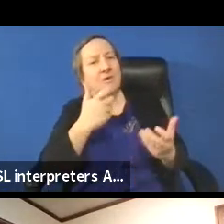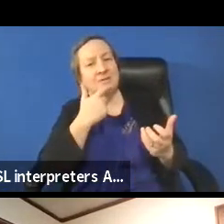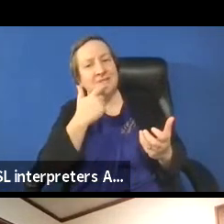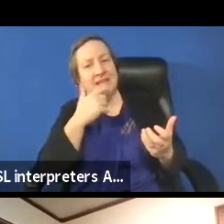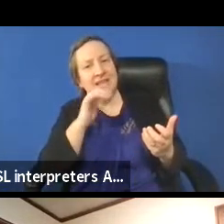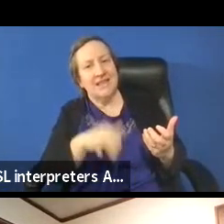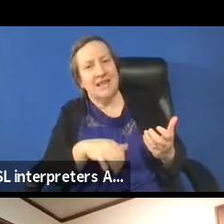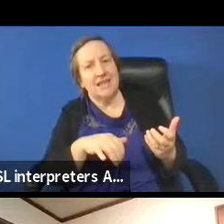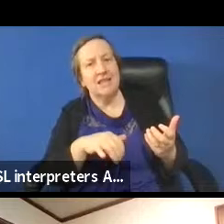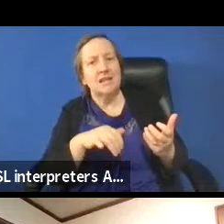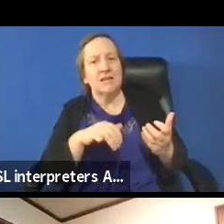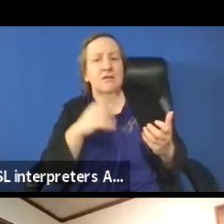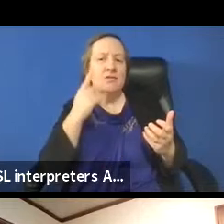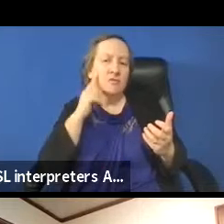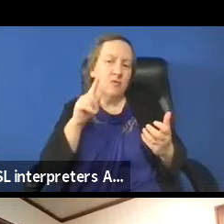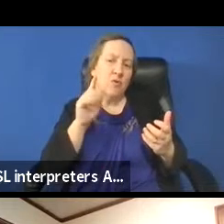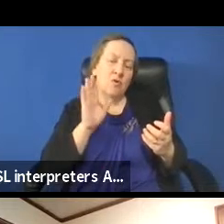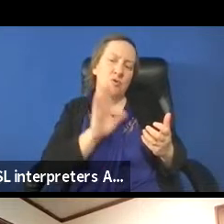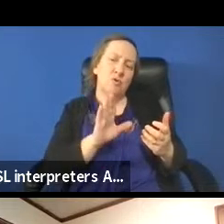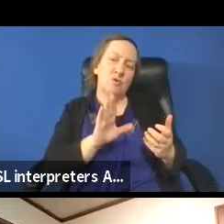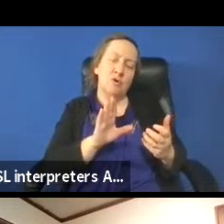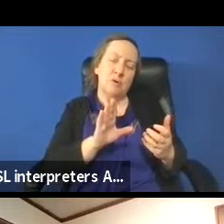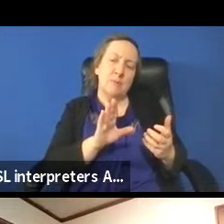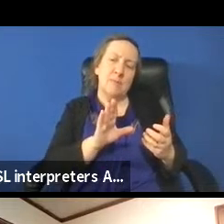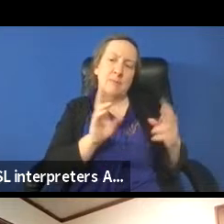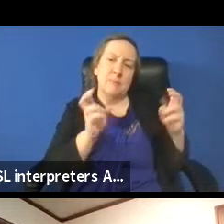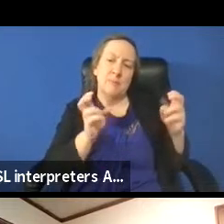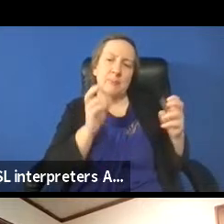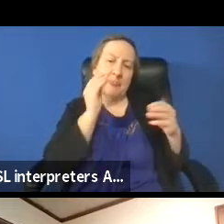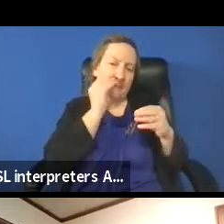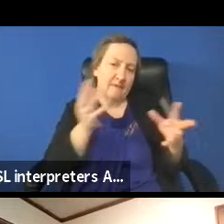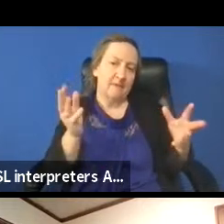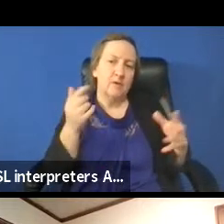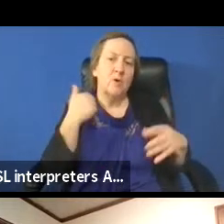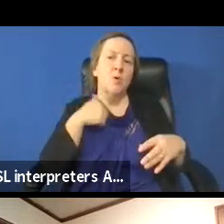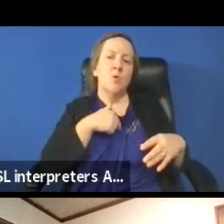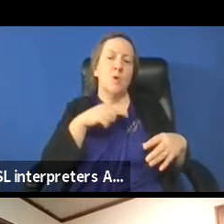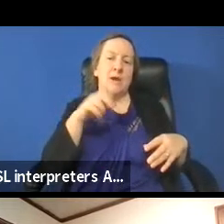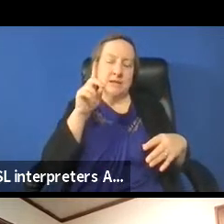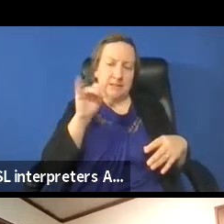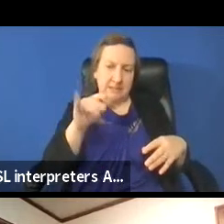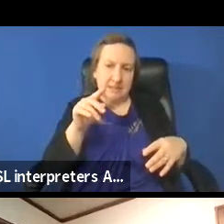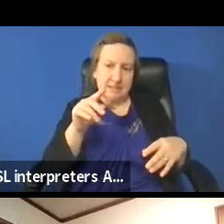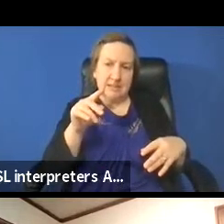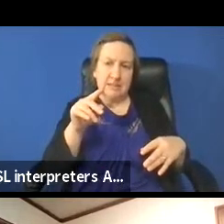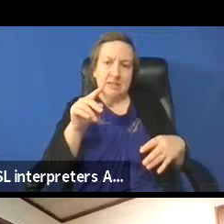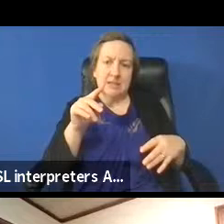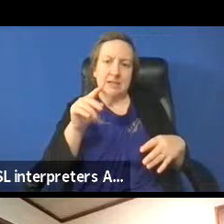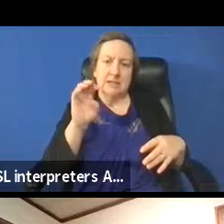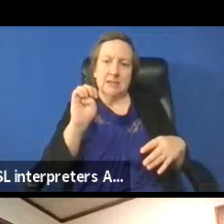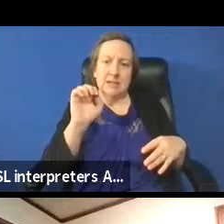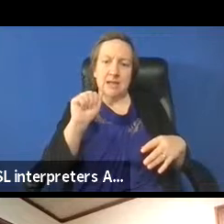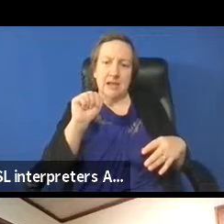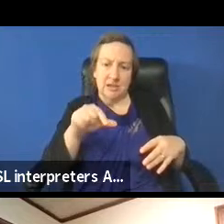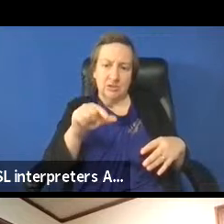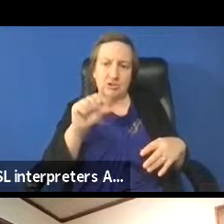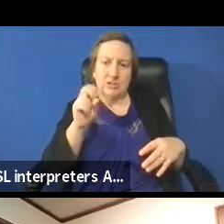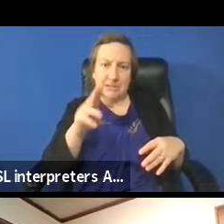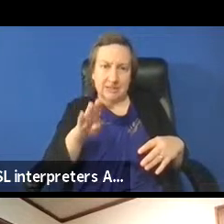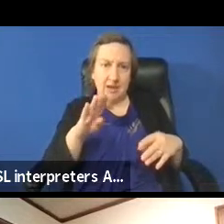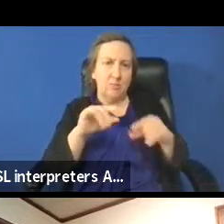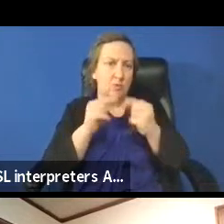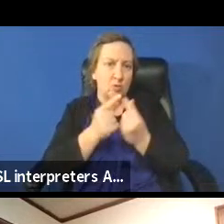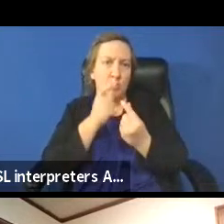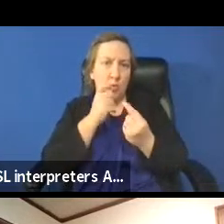just for your info. So we did, as the EAG subgroup that focused